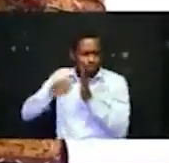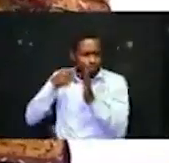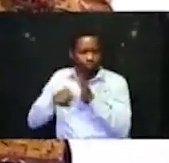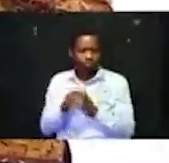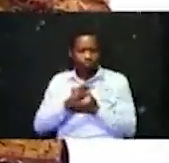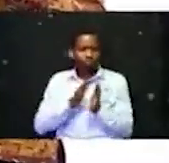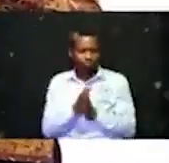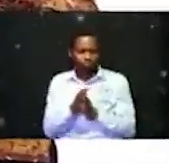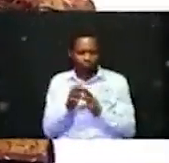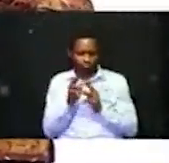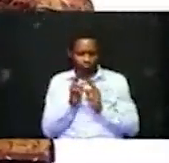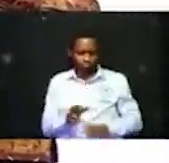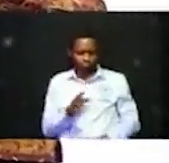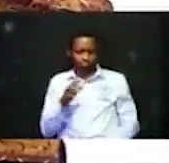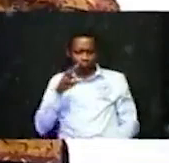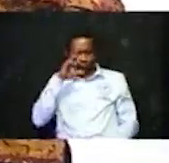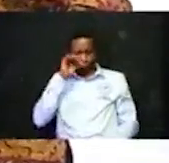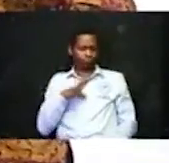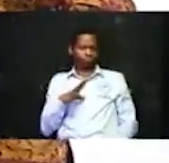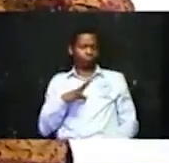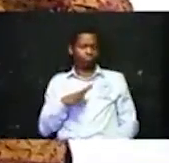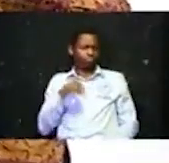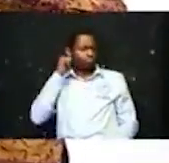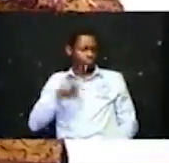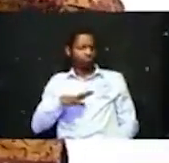noble, be gentle.